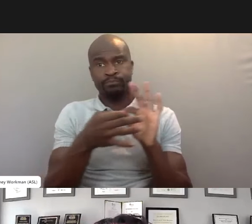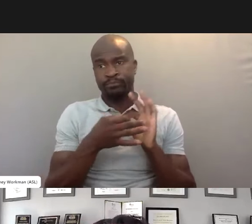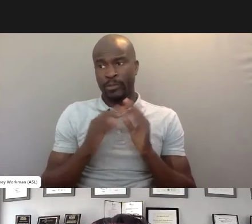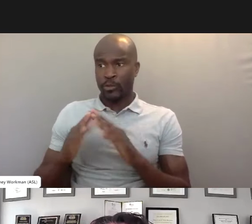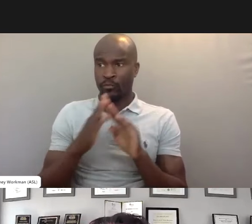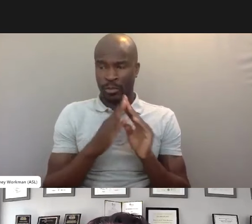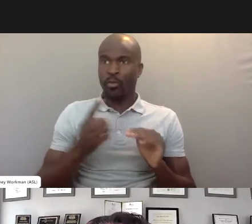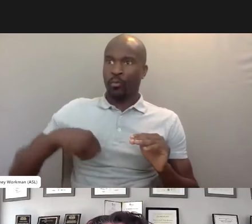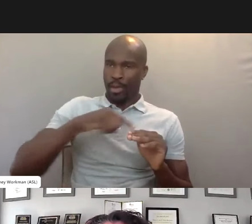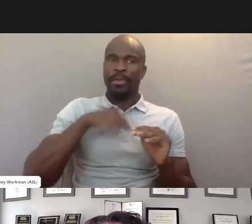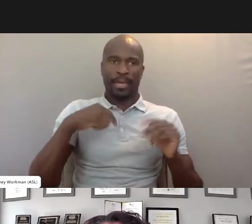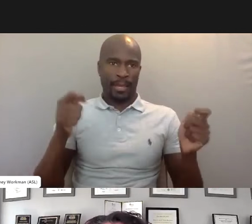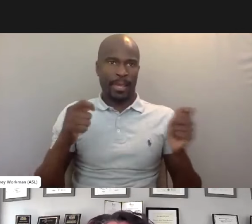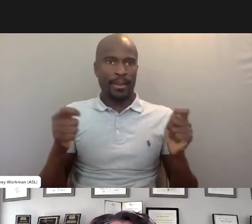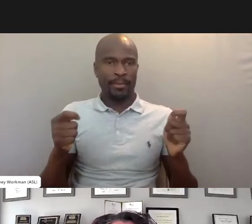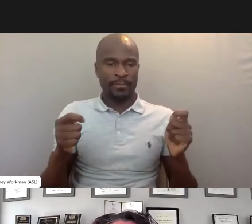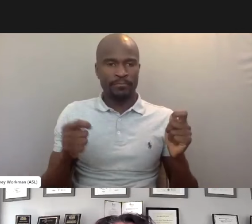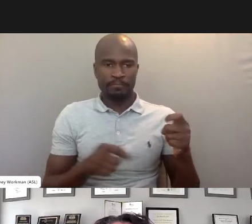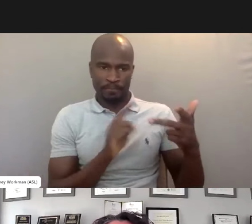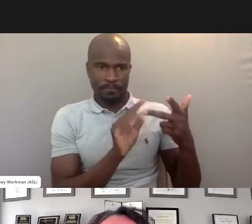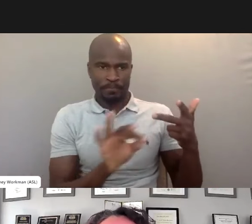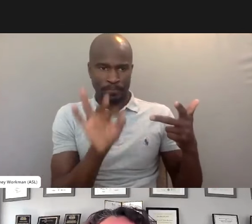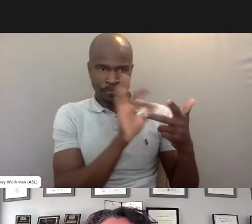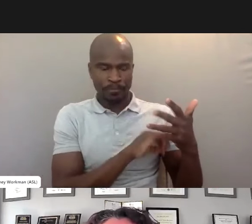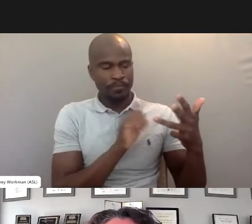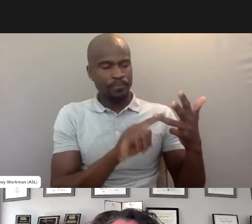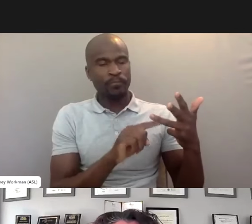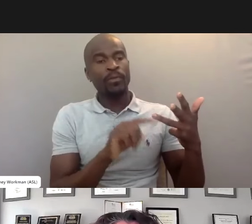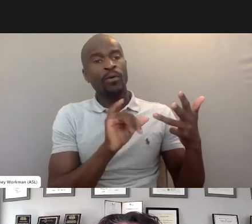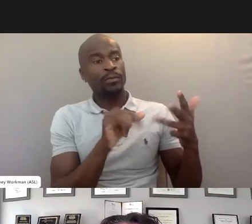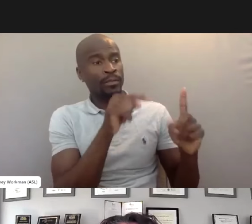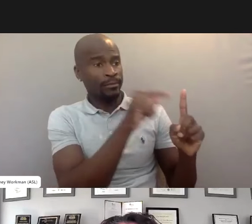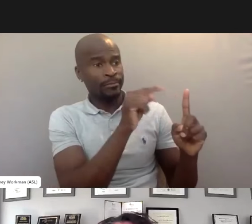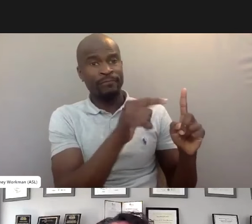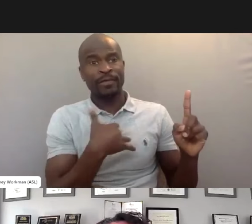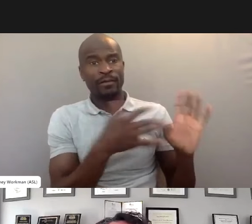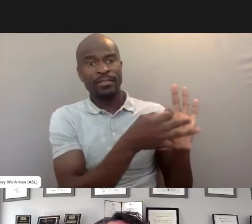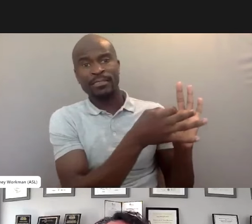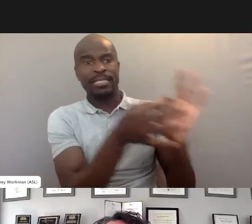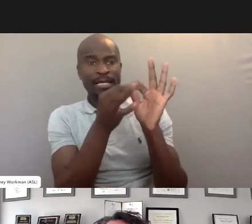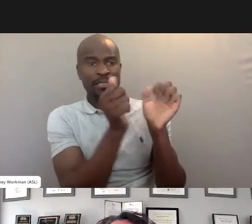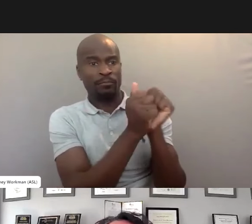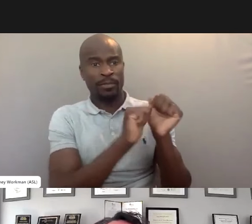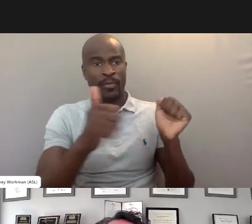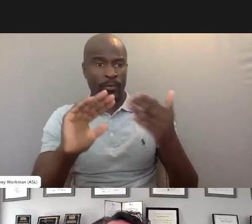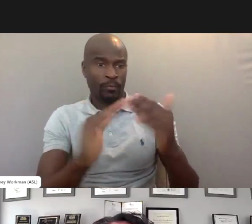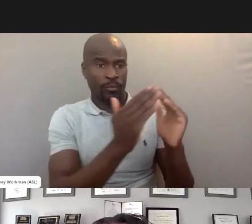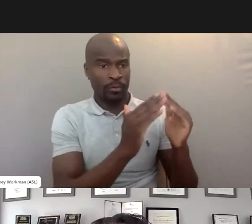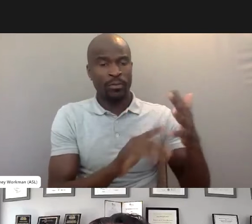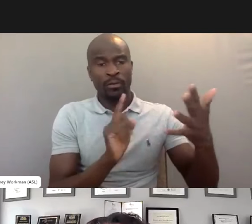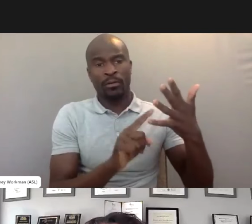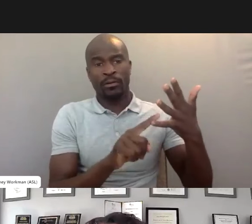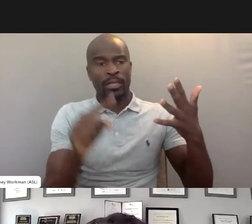Connectedness with our supports and people, and fostering hope is also really important. So interventions that include